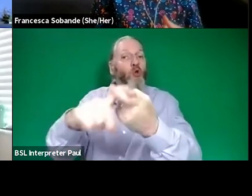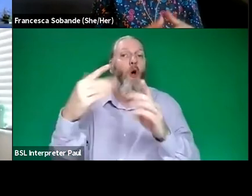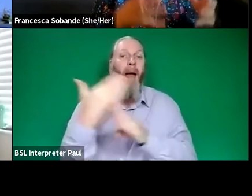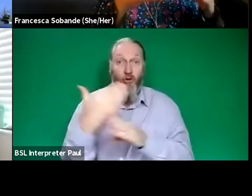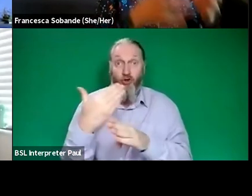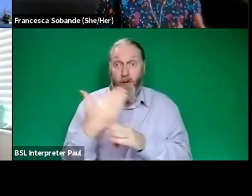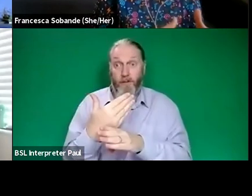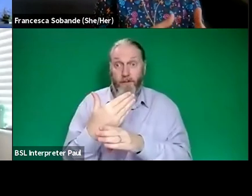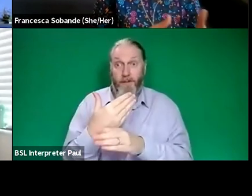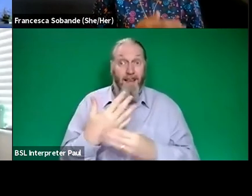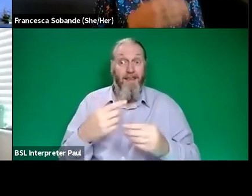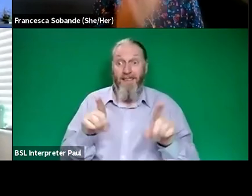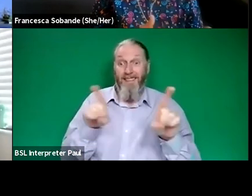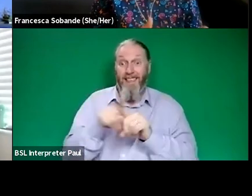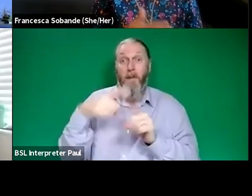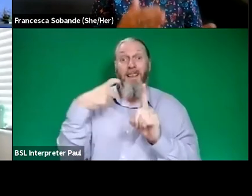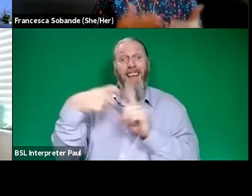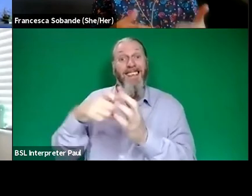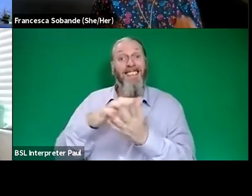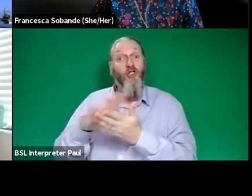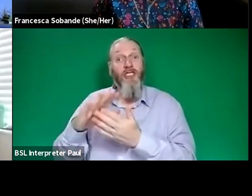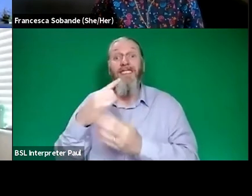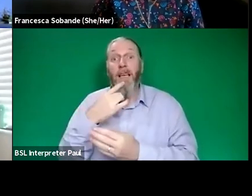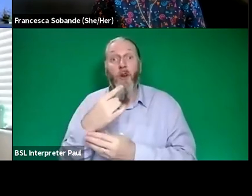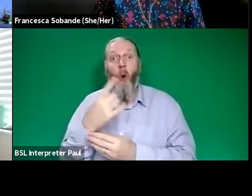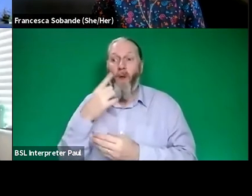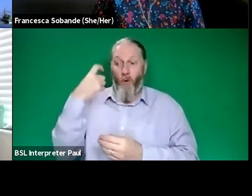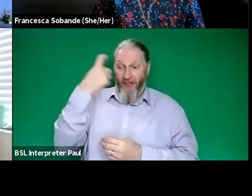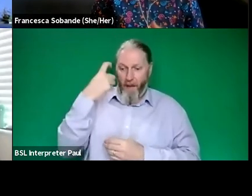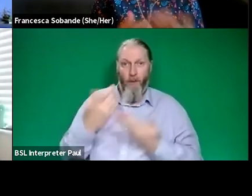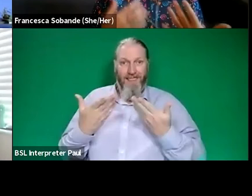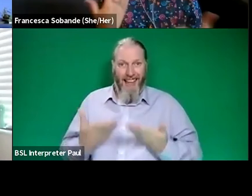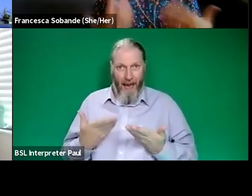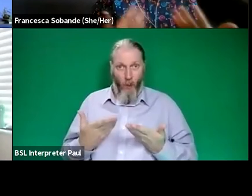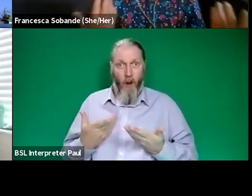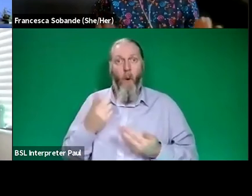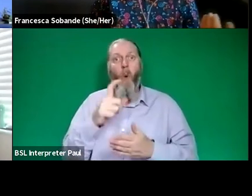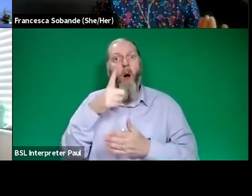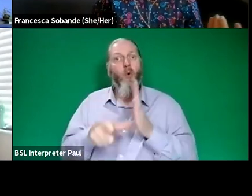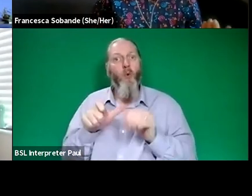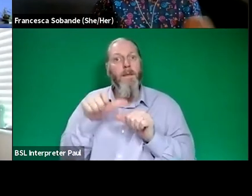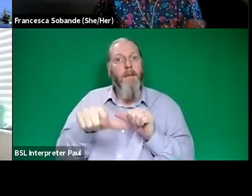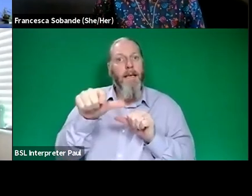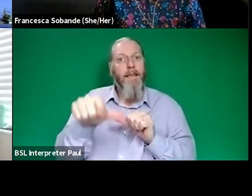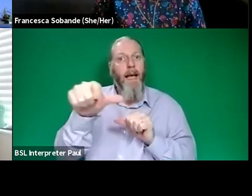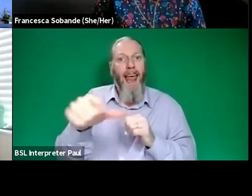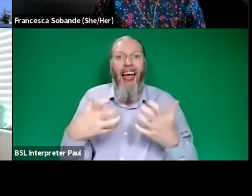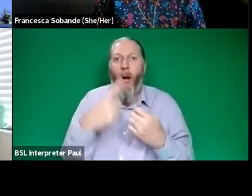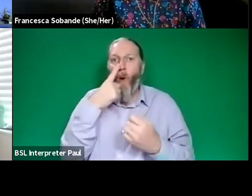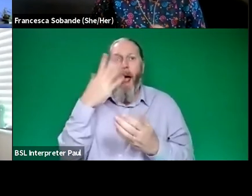from that particular moment to what next, how can we keep this going, and thinking about pace in relation to all of